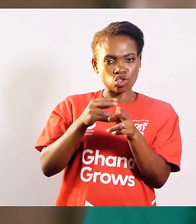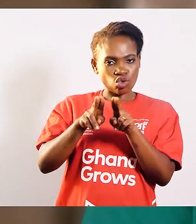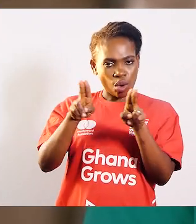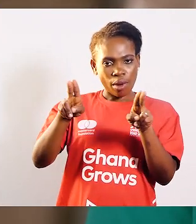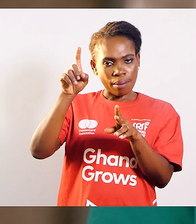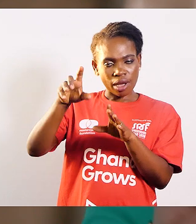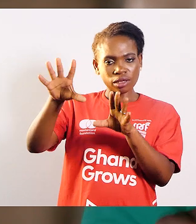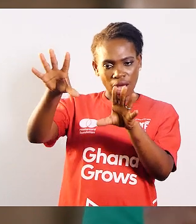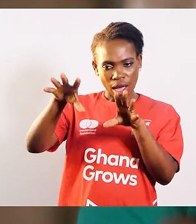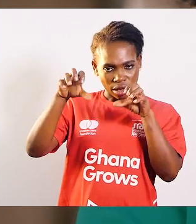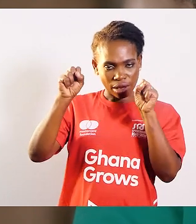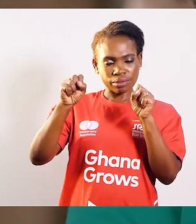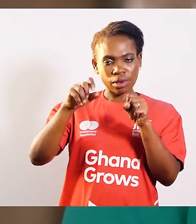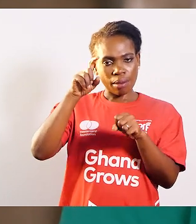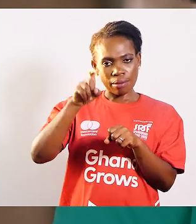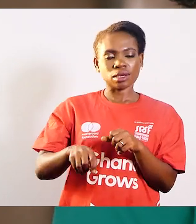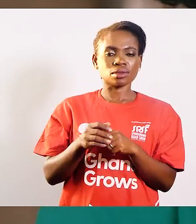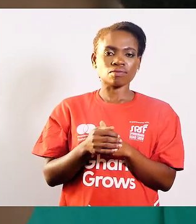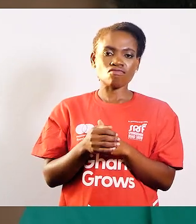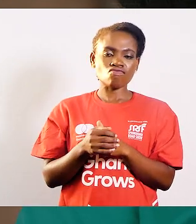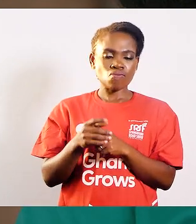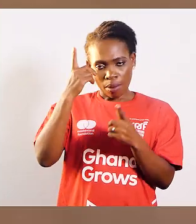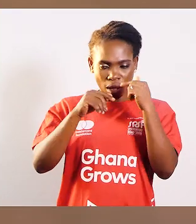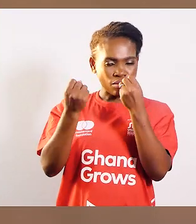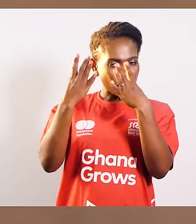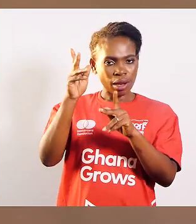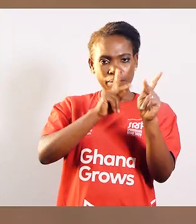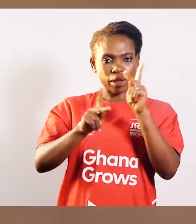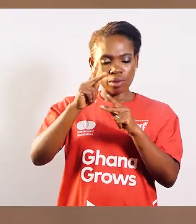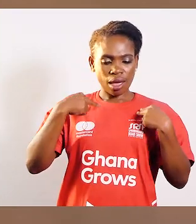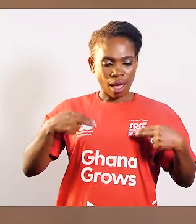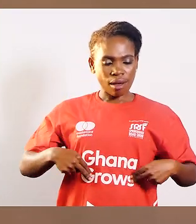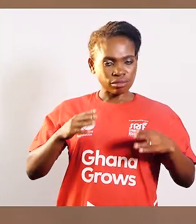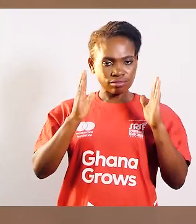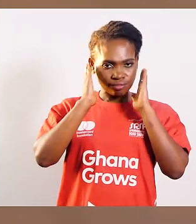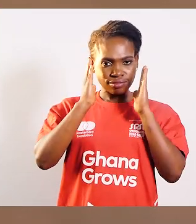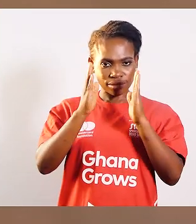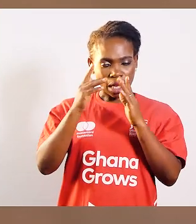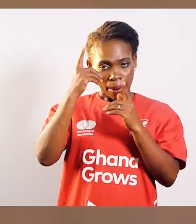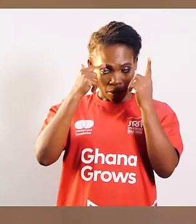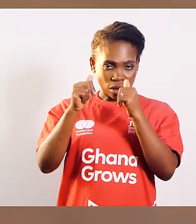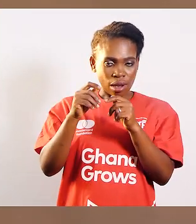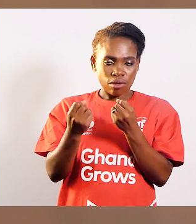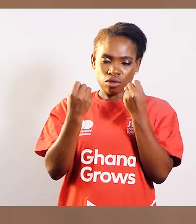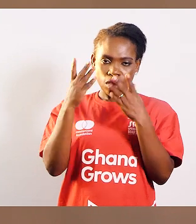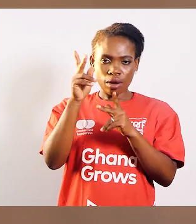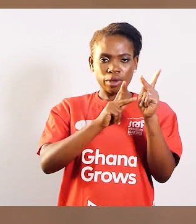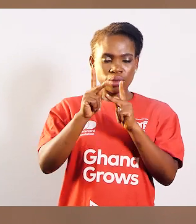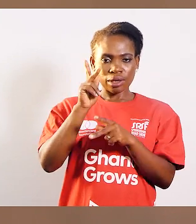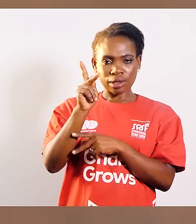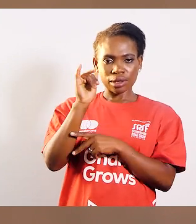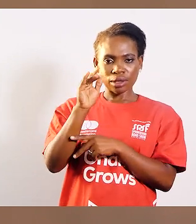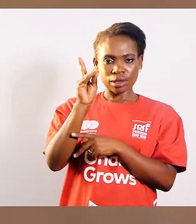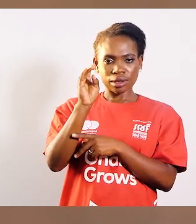that. It's the new normal that we have to adapt. Yes, a lot of people are becoming health conscious. Okay. And there are a lot of kidney